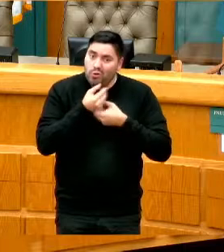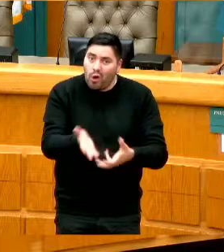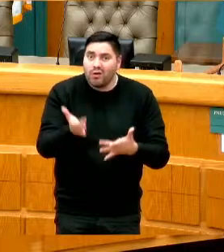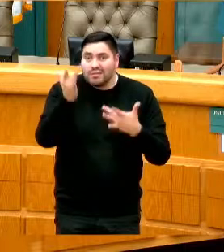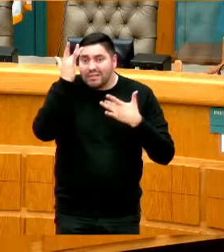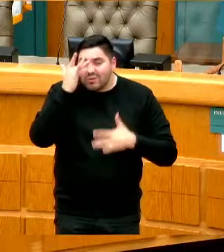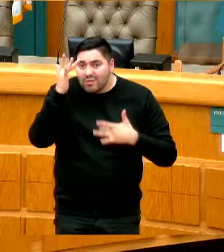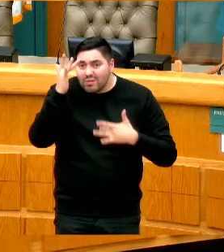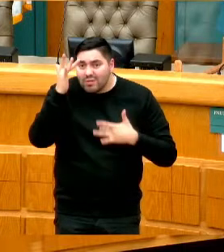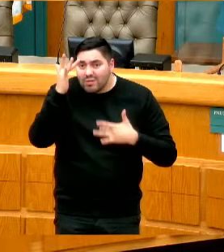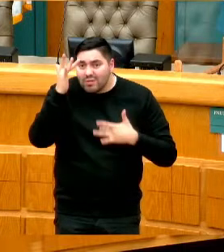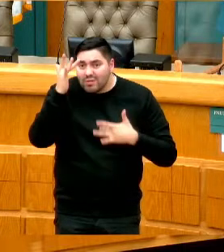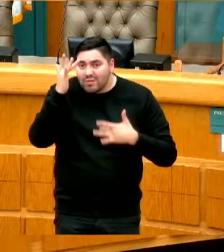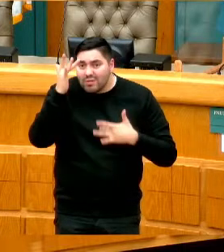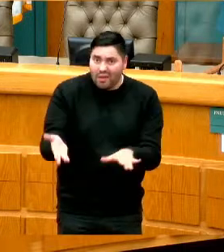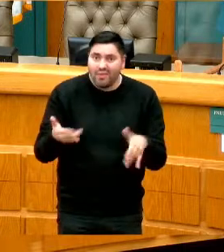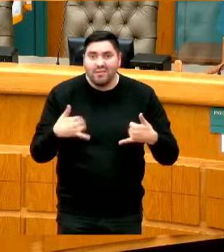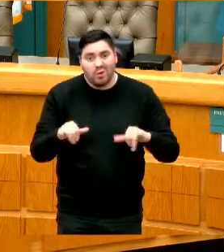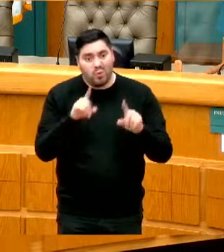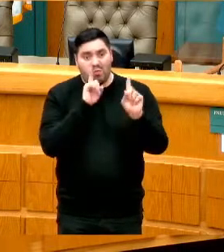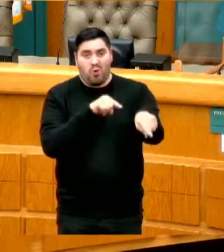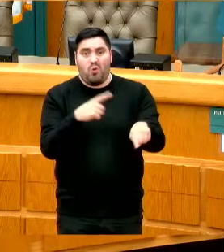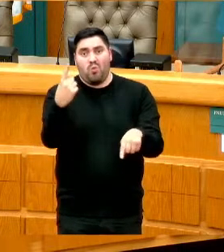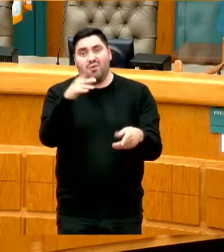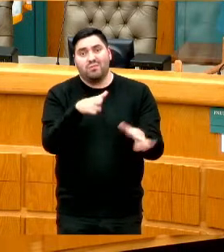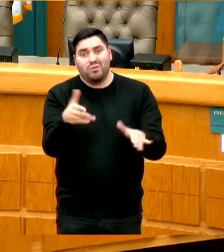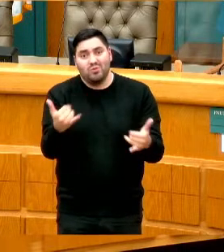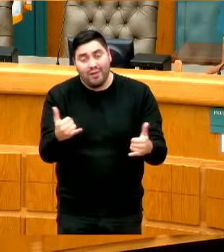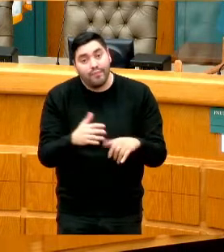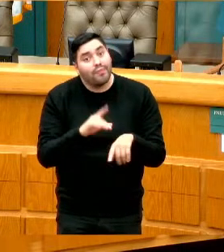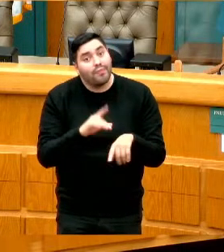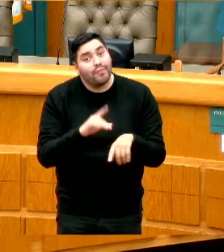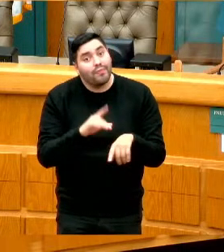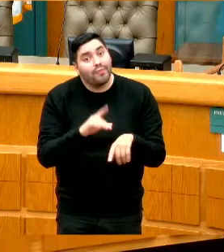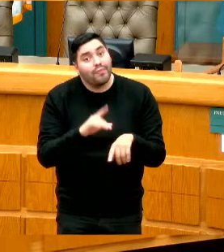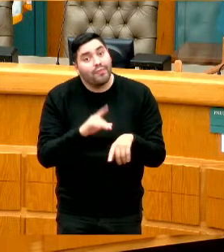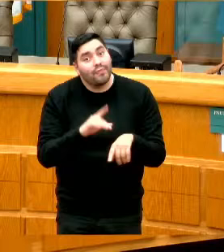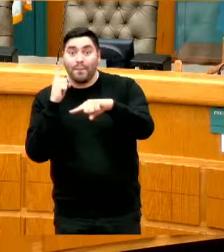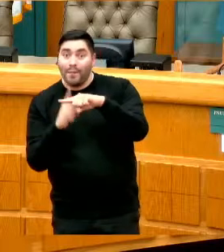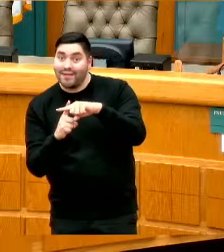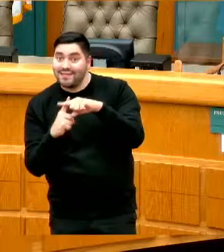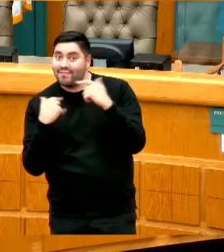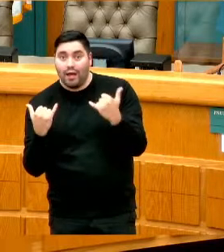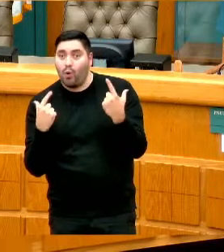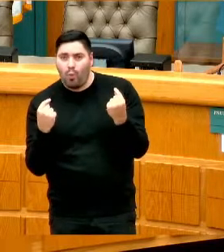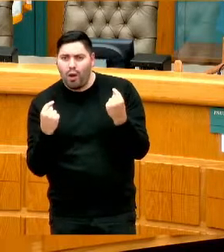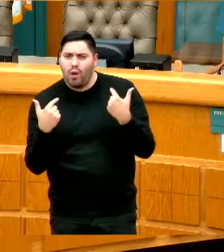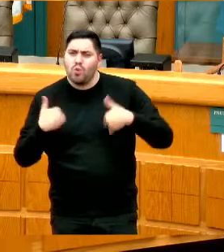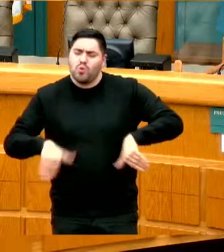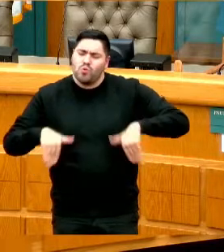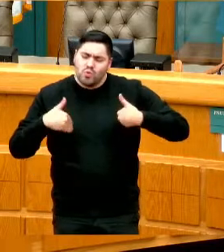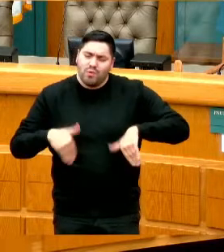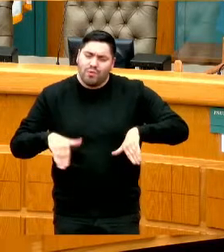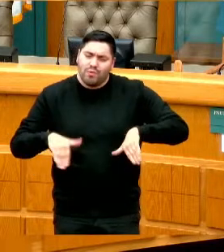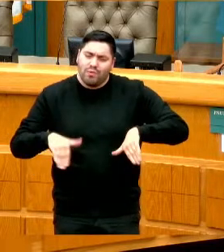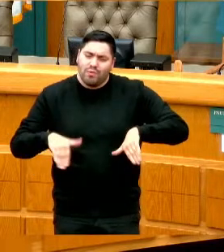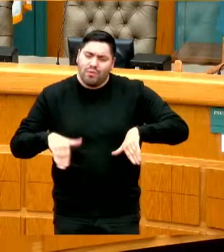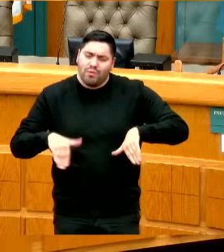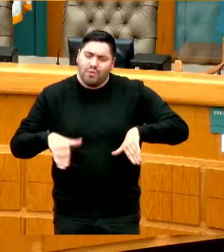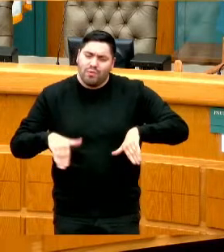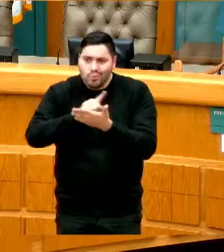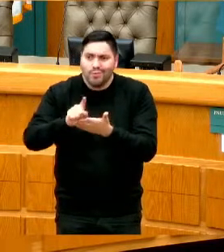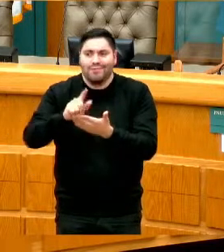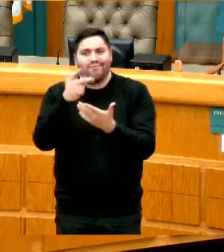including the one death we reported today. However, on the bright side, we had an incredible week of